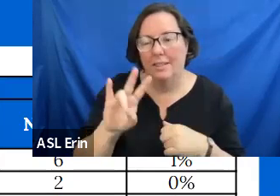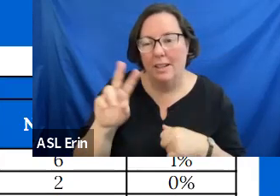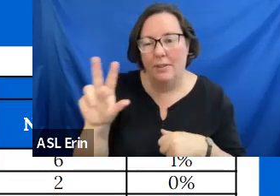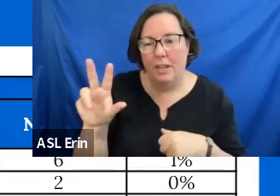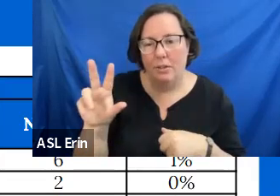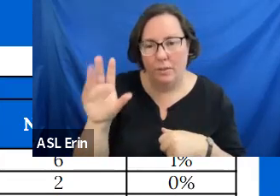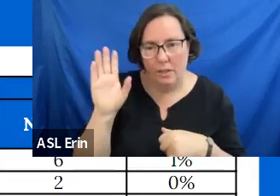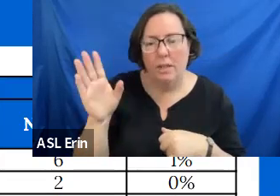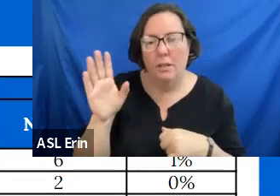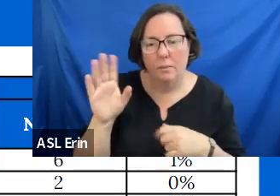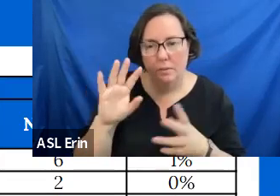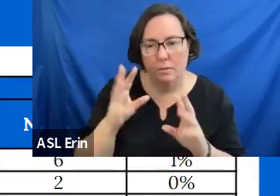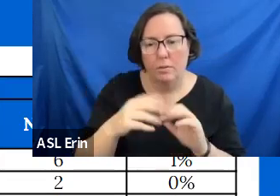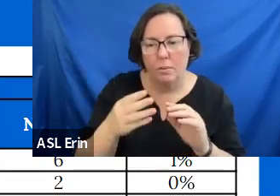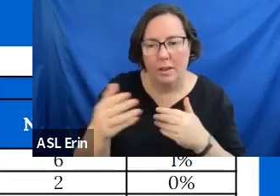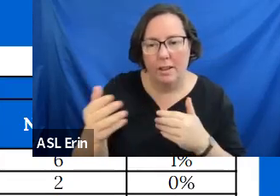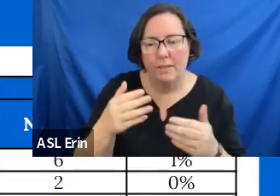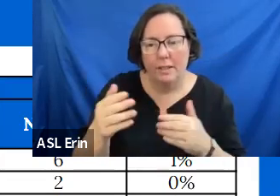year.